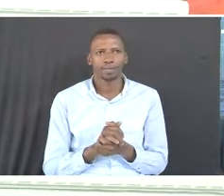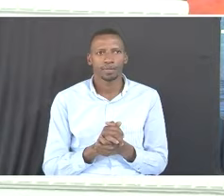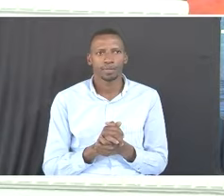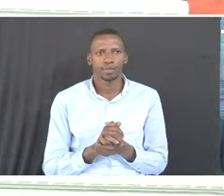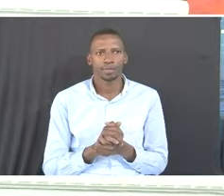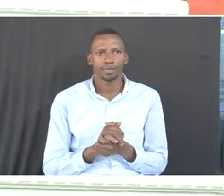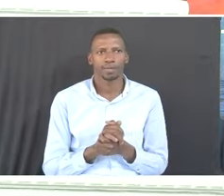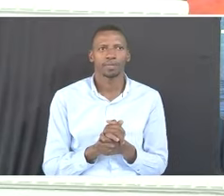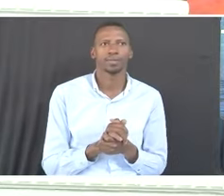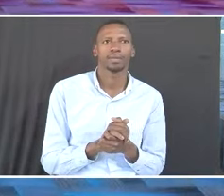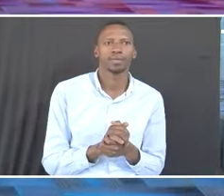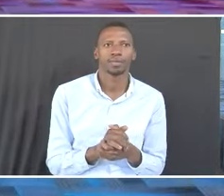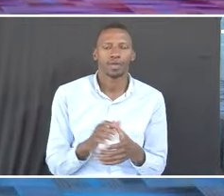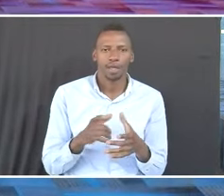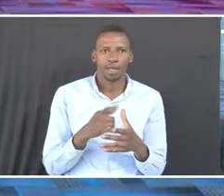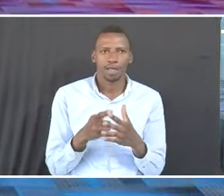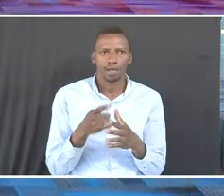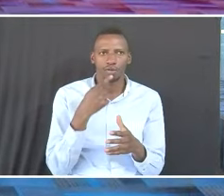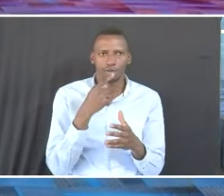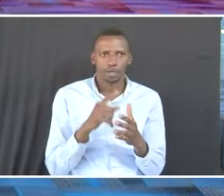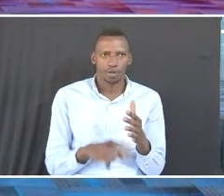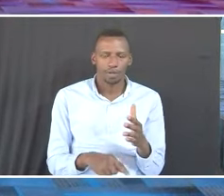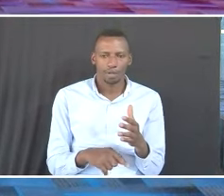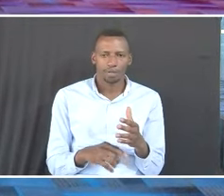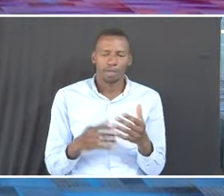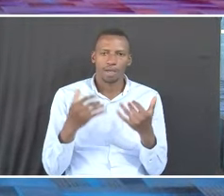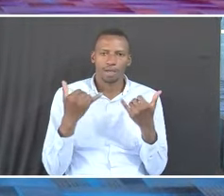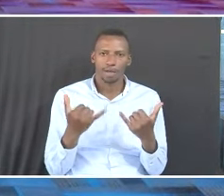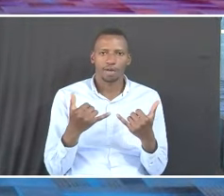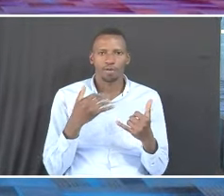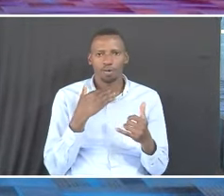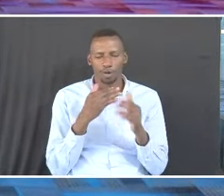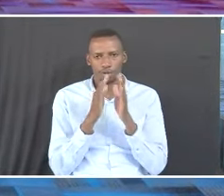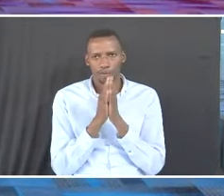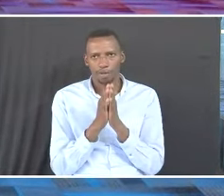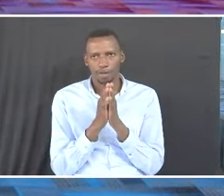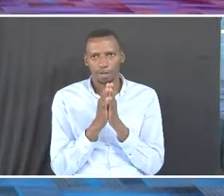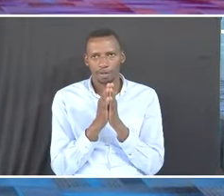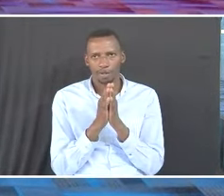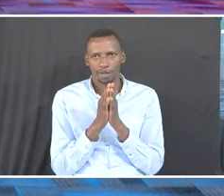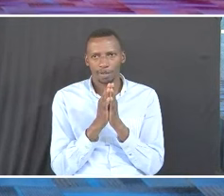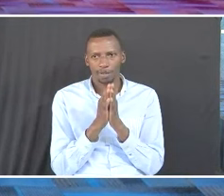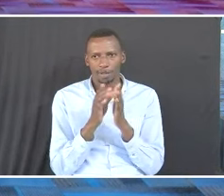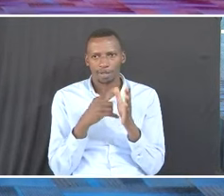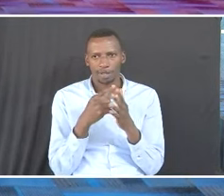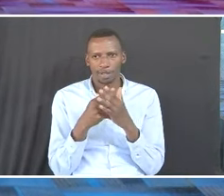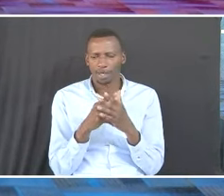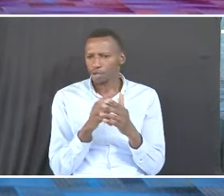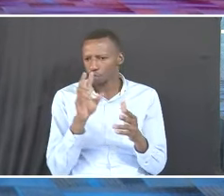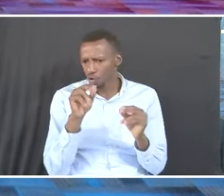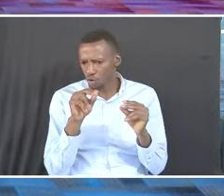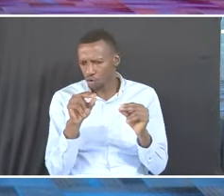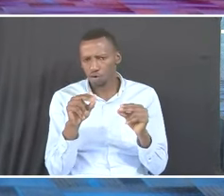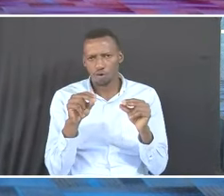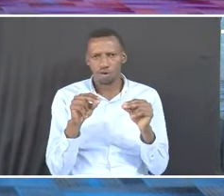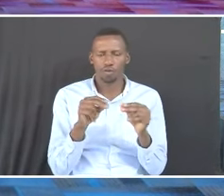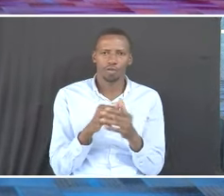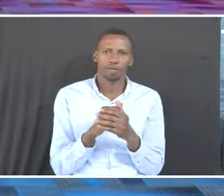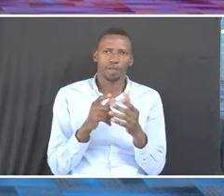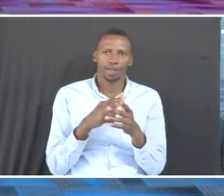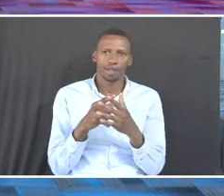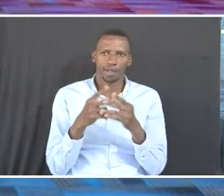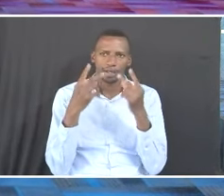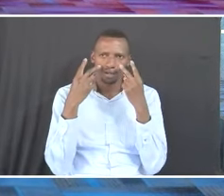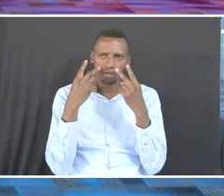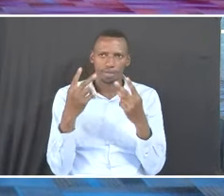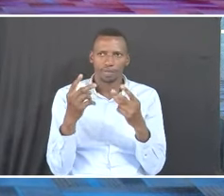their cartoons. Then you say, Madam, now we want to pray. And the cartoon says, hey, don't touch. And then